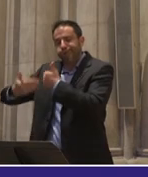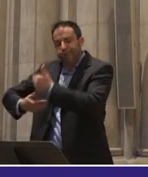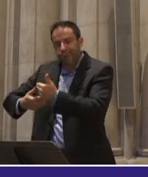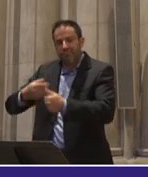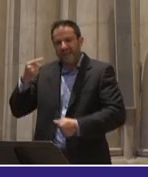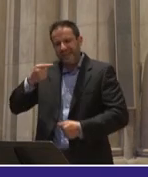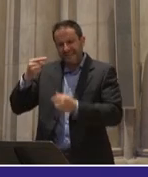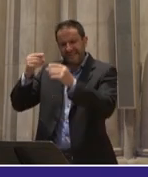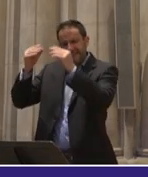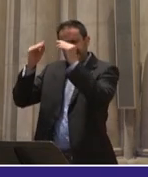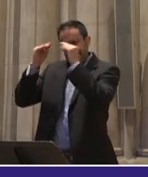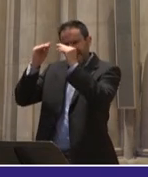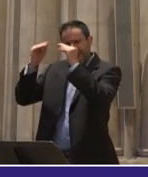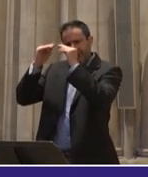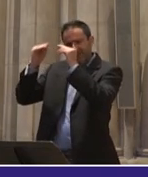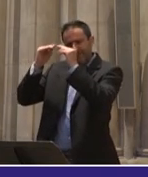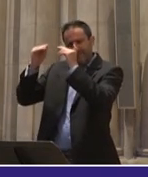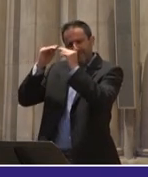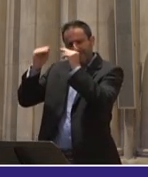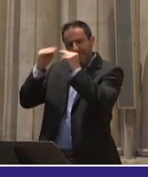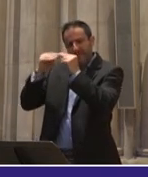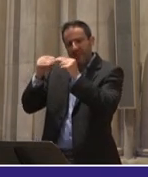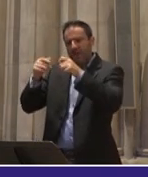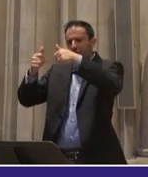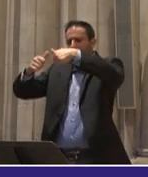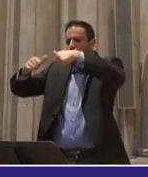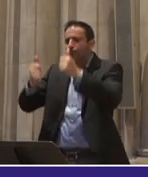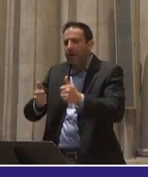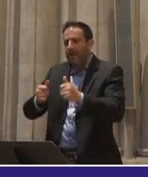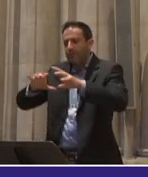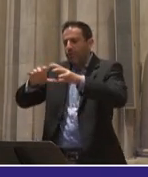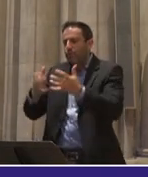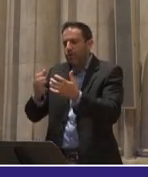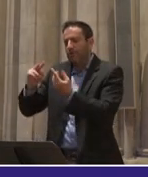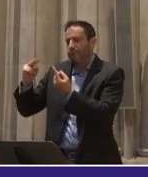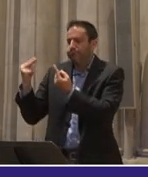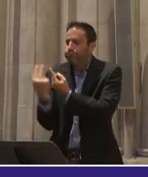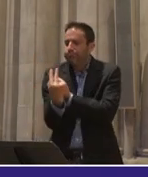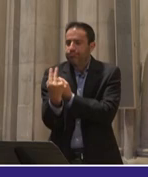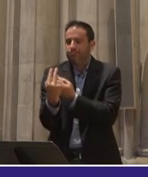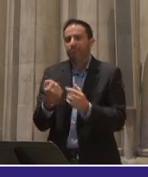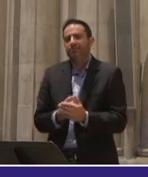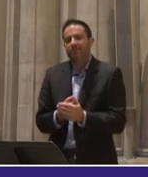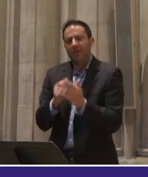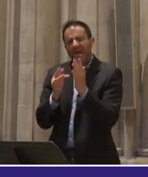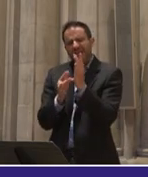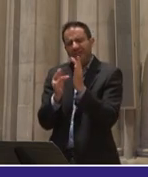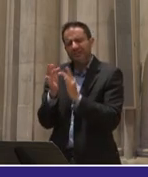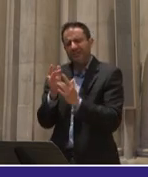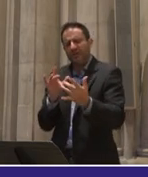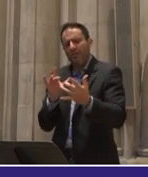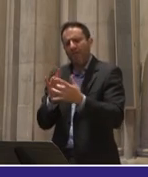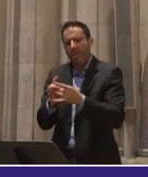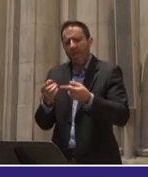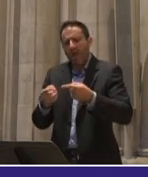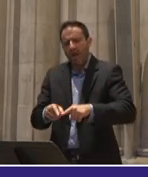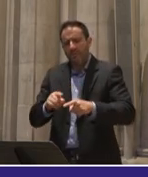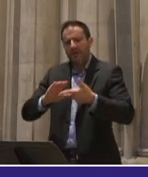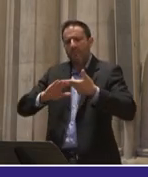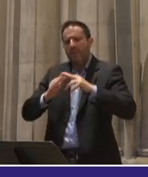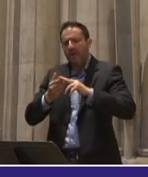His teachings inform our worldview. Jesus-related incidents become our